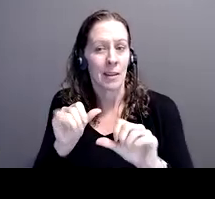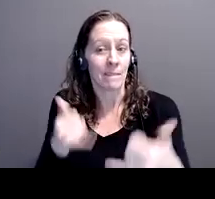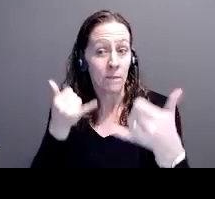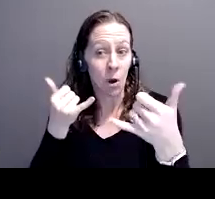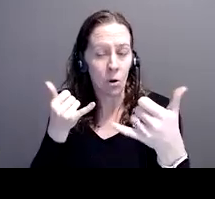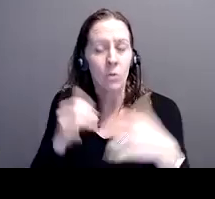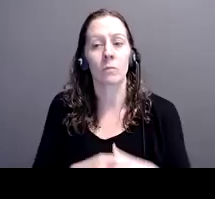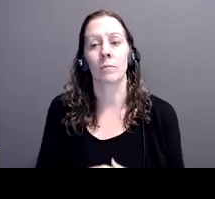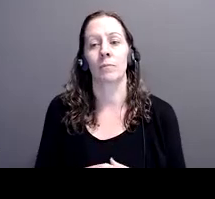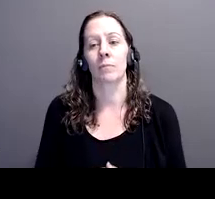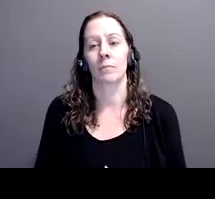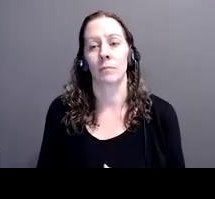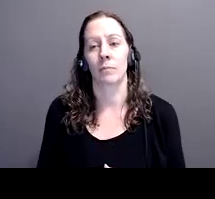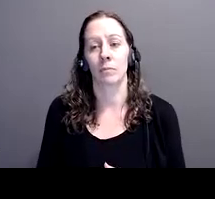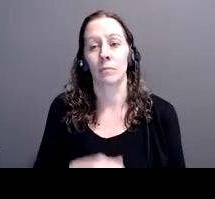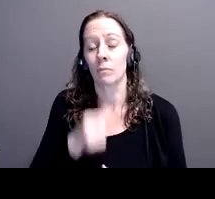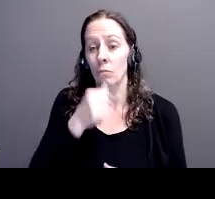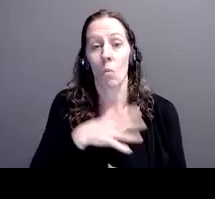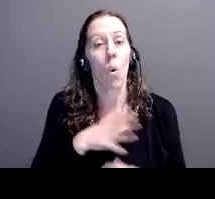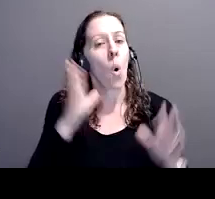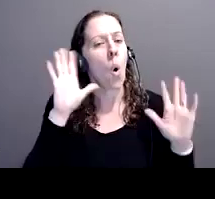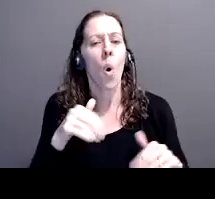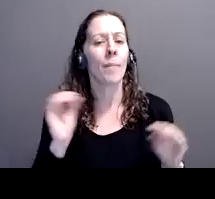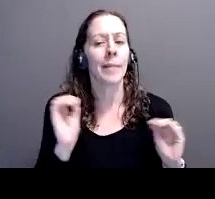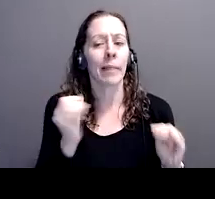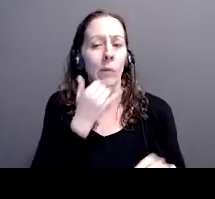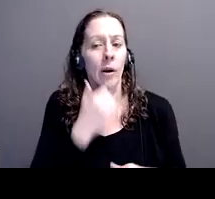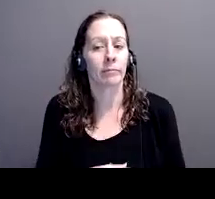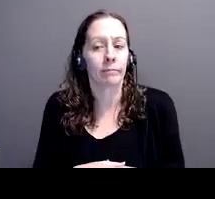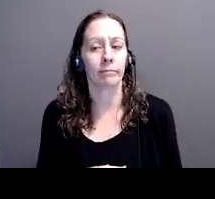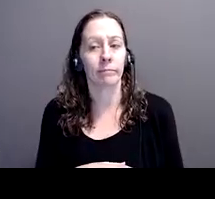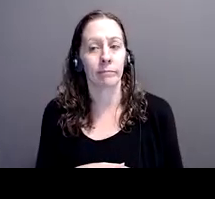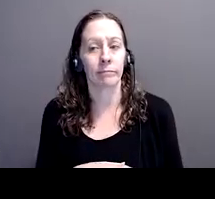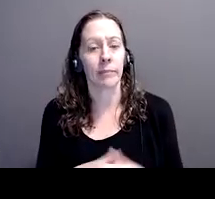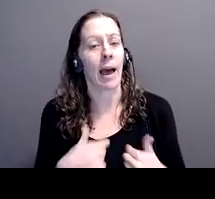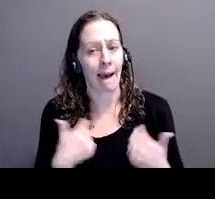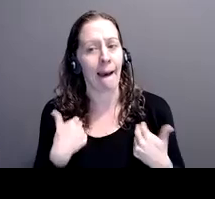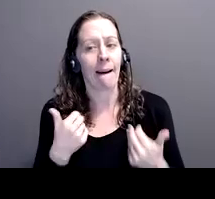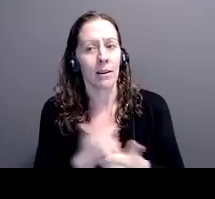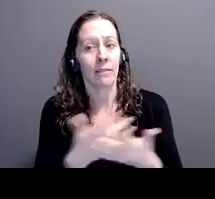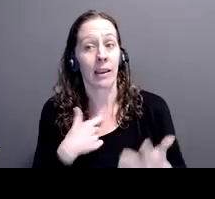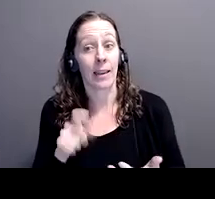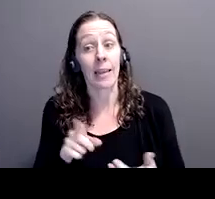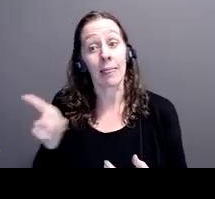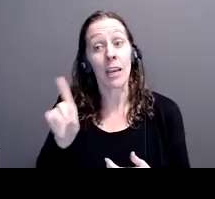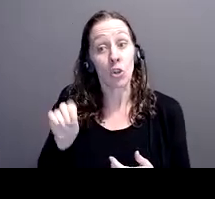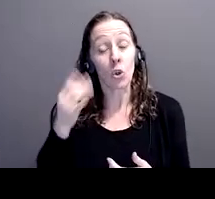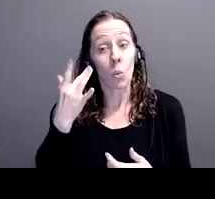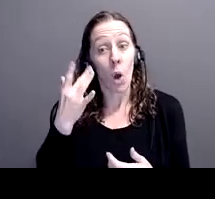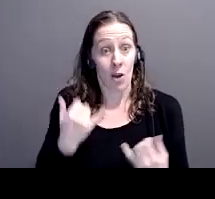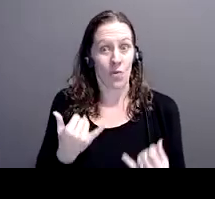women who say, nope, there's nothing wrong. They have all the things they need, which they do because they're in